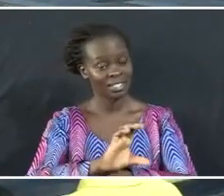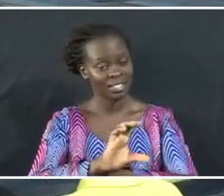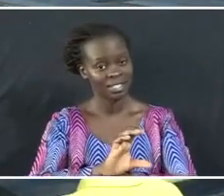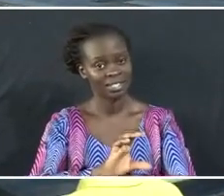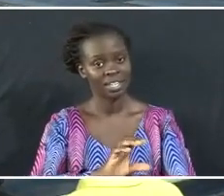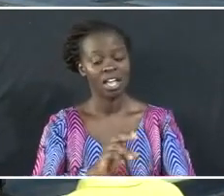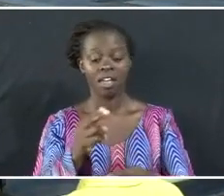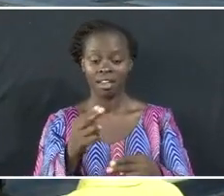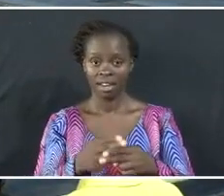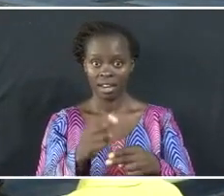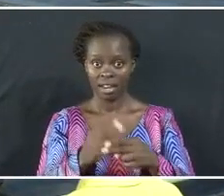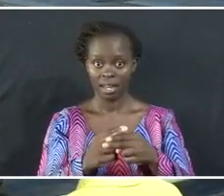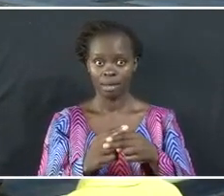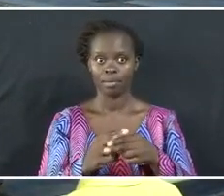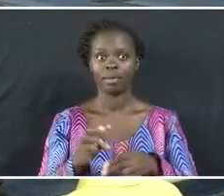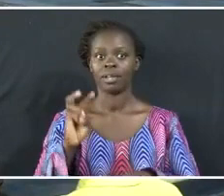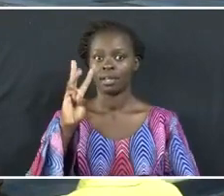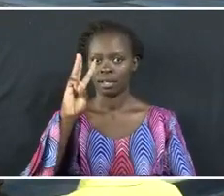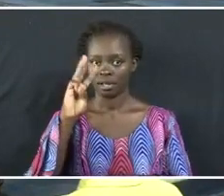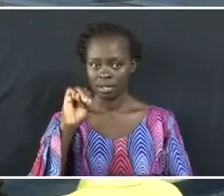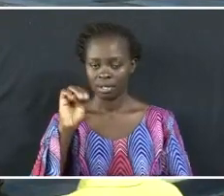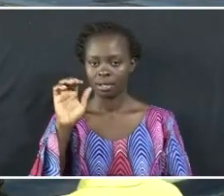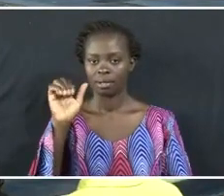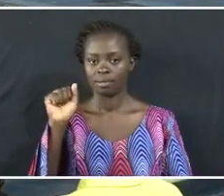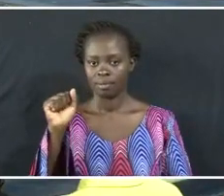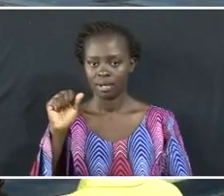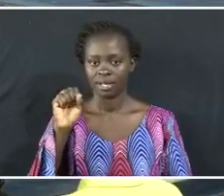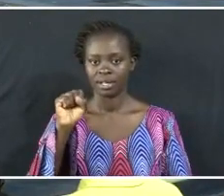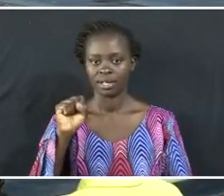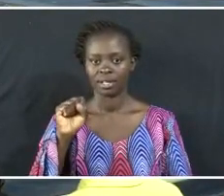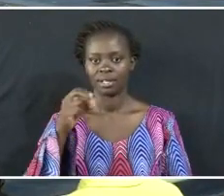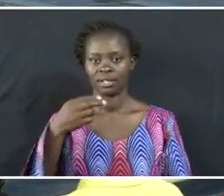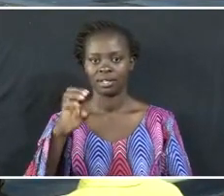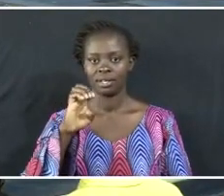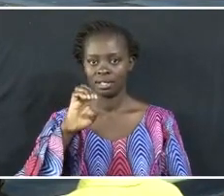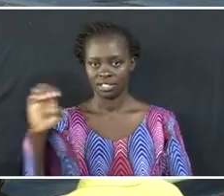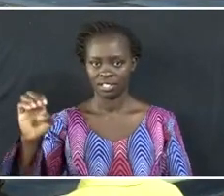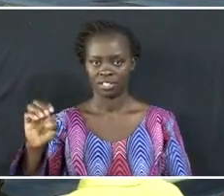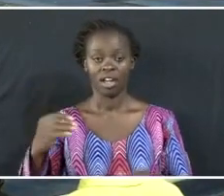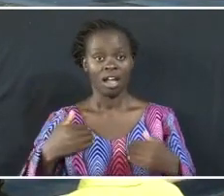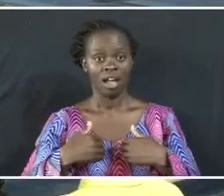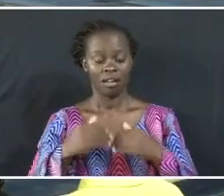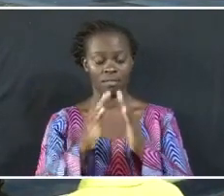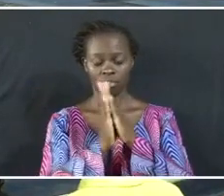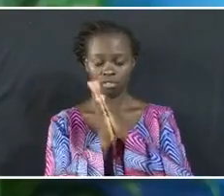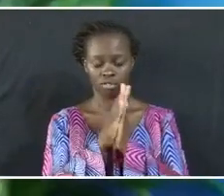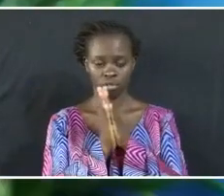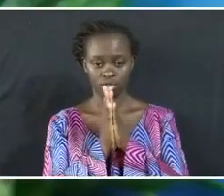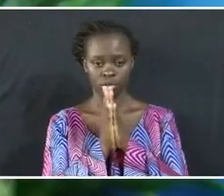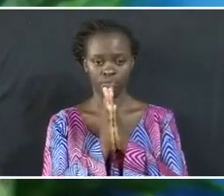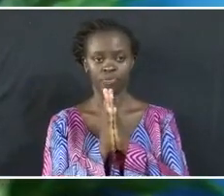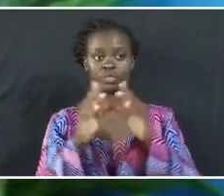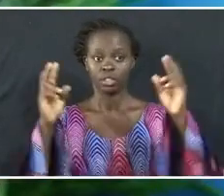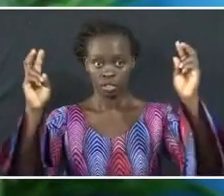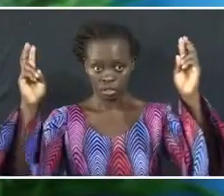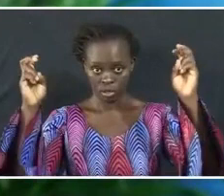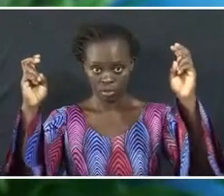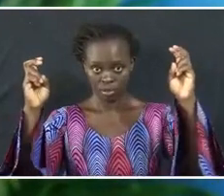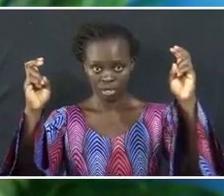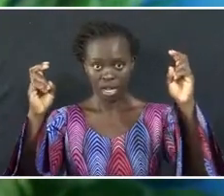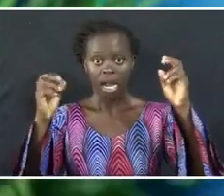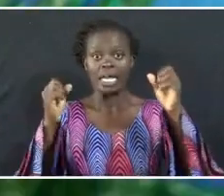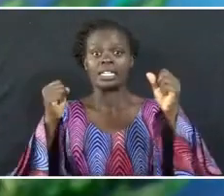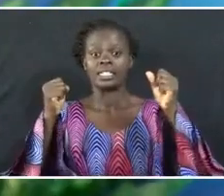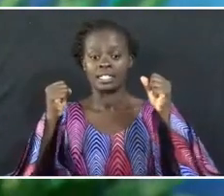Good morning. My name is Mashi Samara and I will tell the children's story. It is entitled